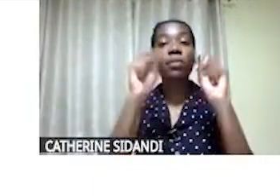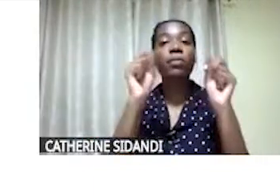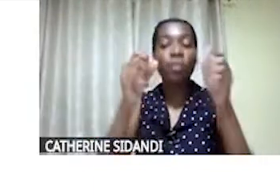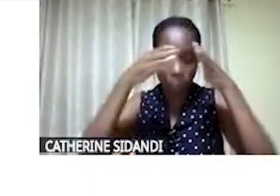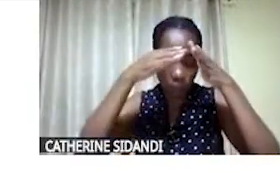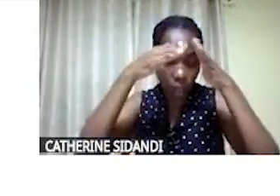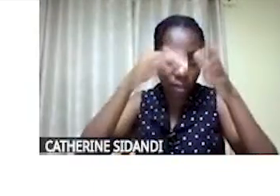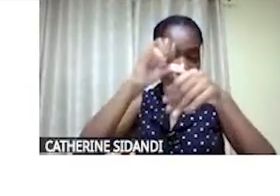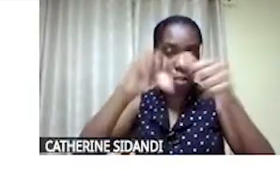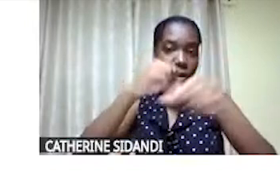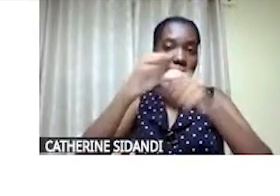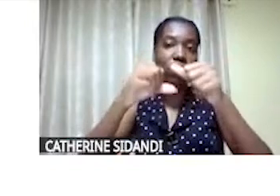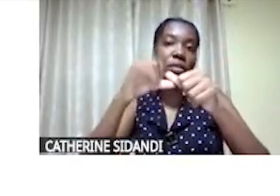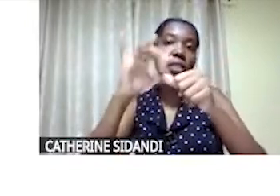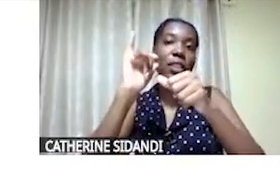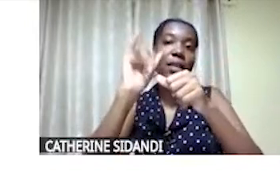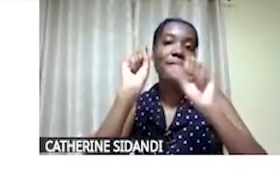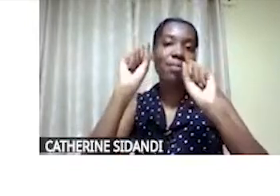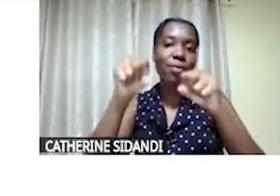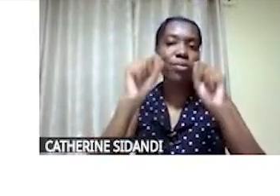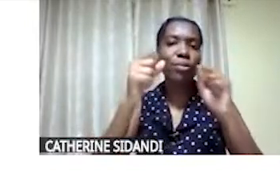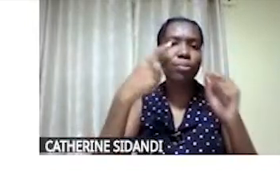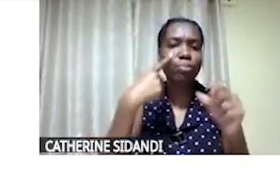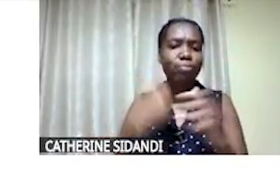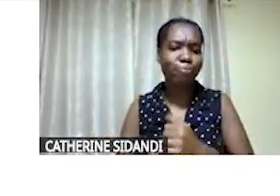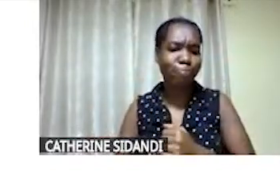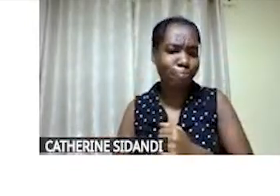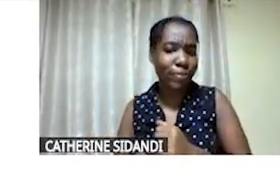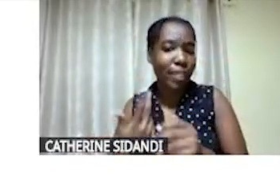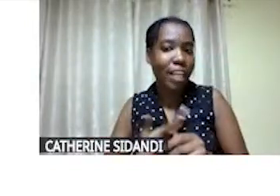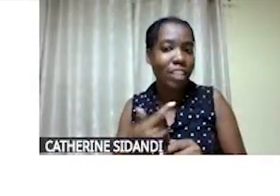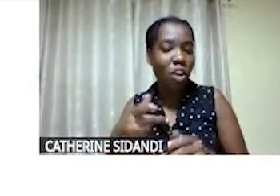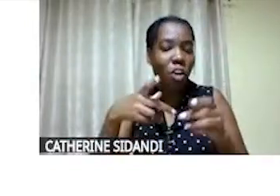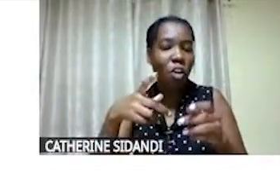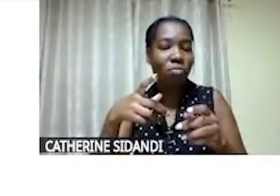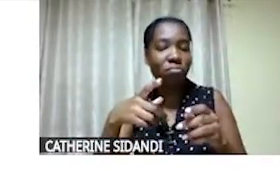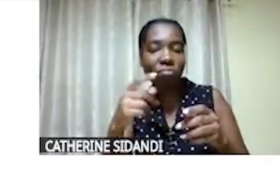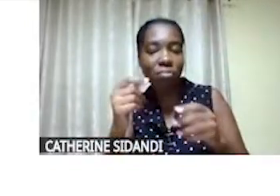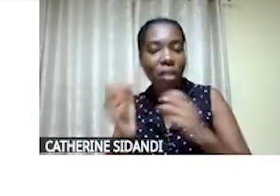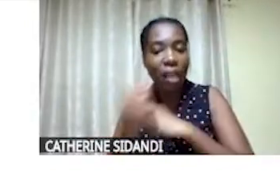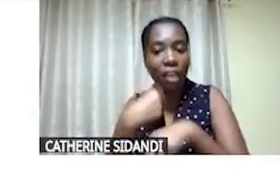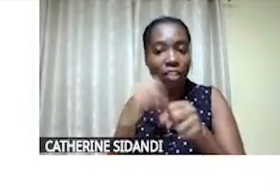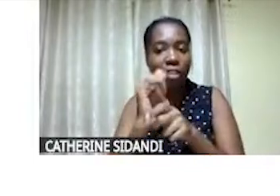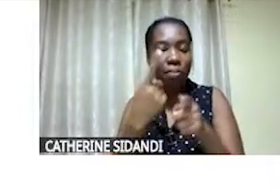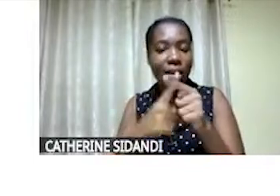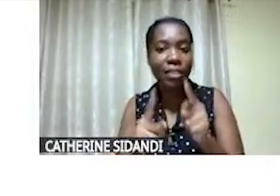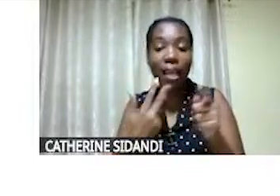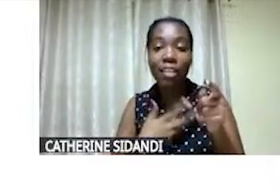the ambience is not really what they are going for, but they will be more focused on